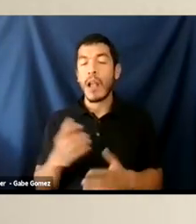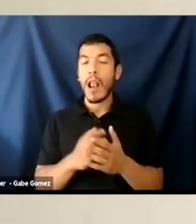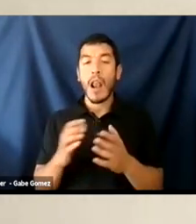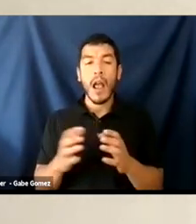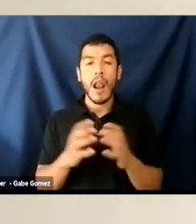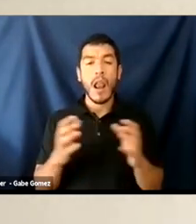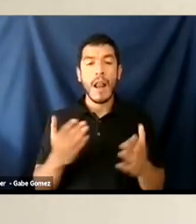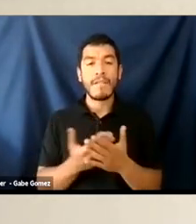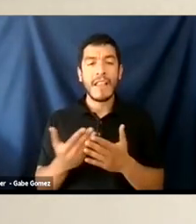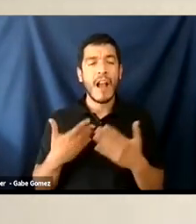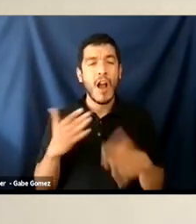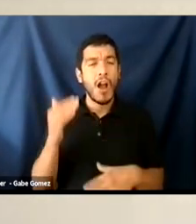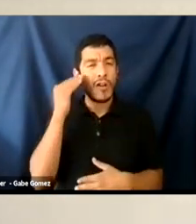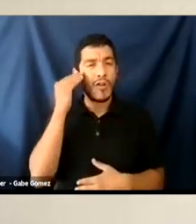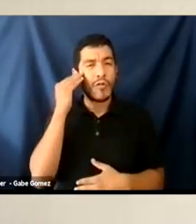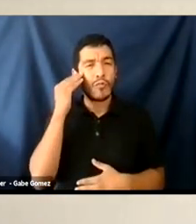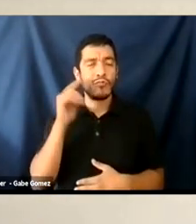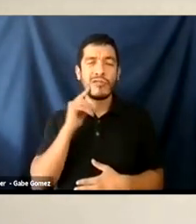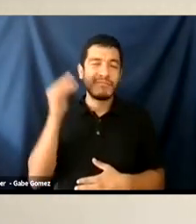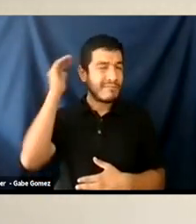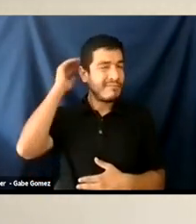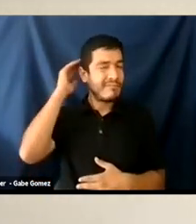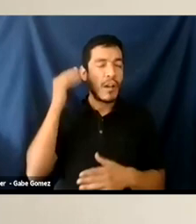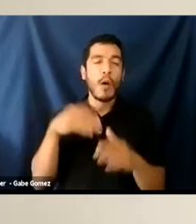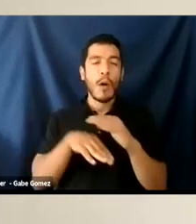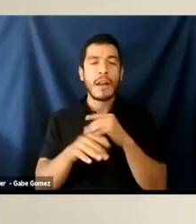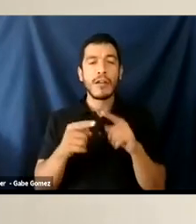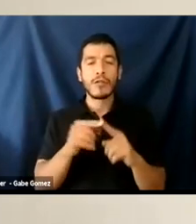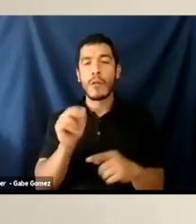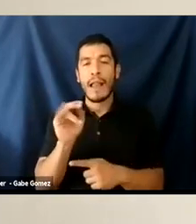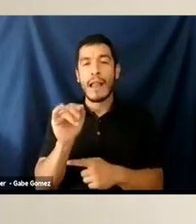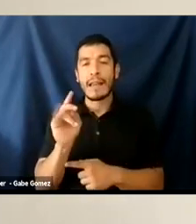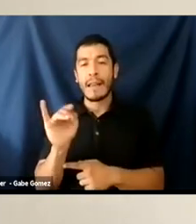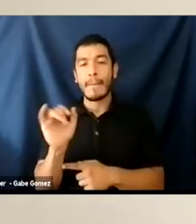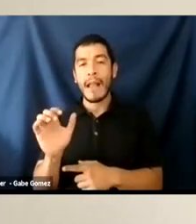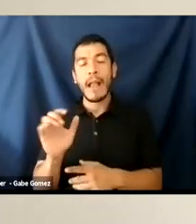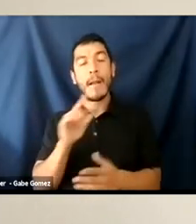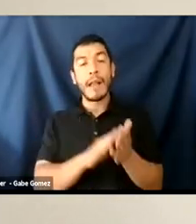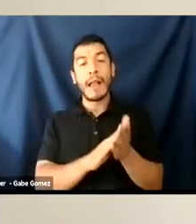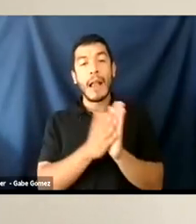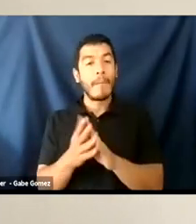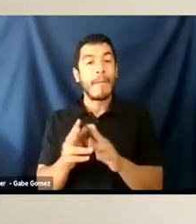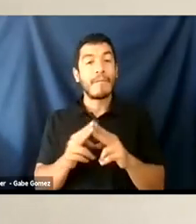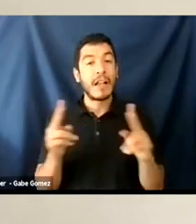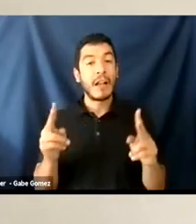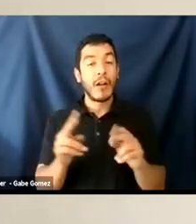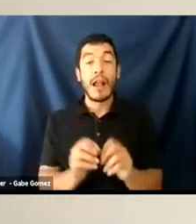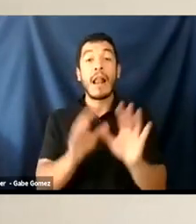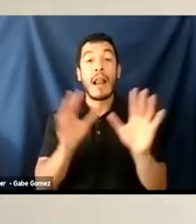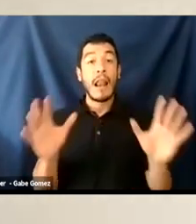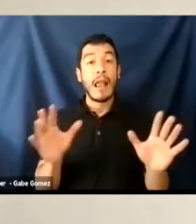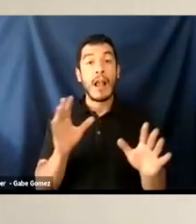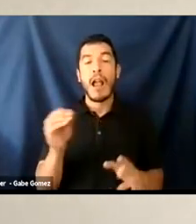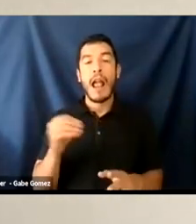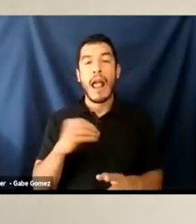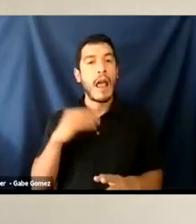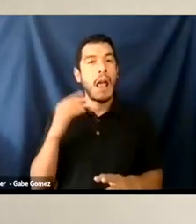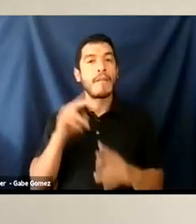I sort of knew subconsciously going into Andy Mack became very, you know, clear and